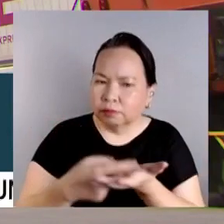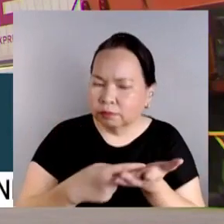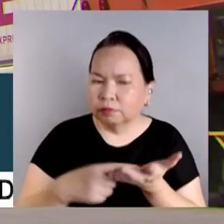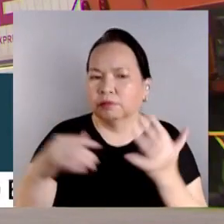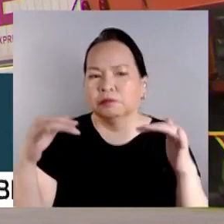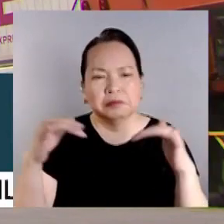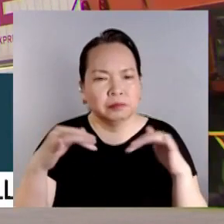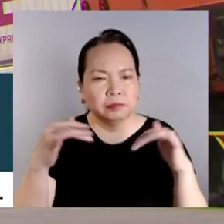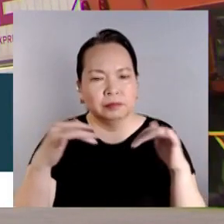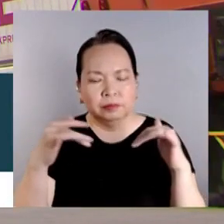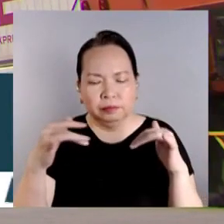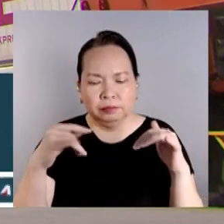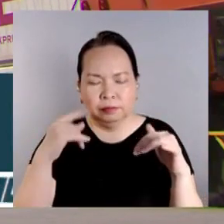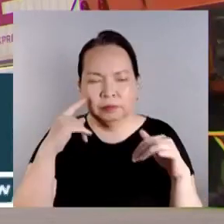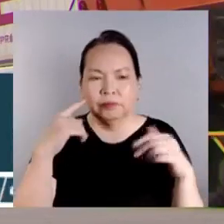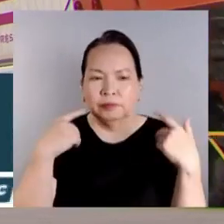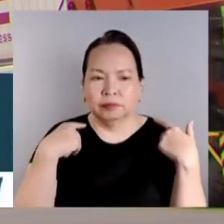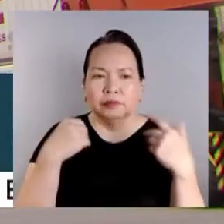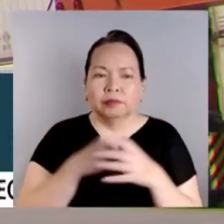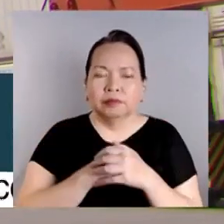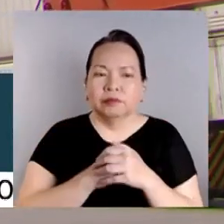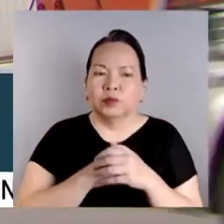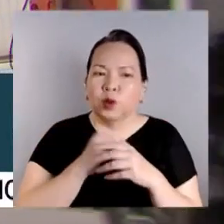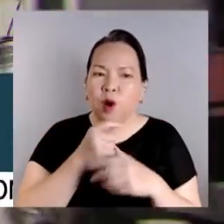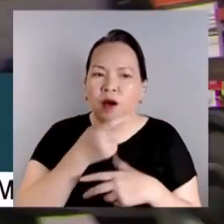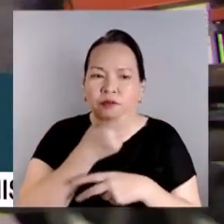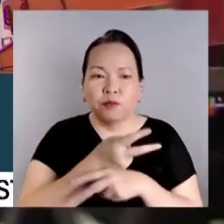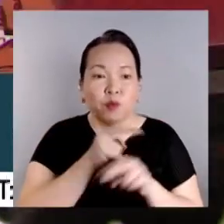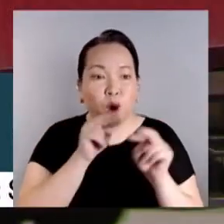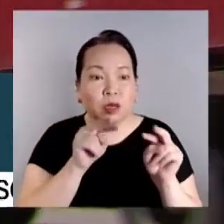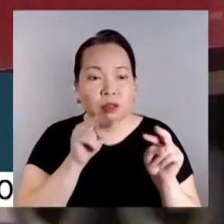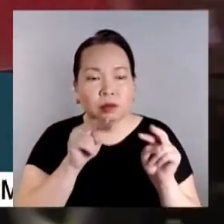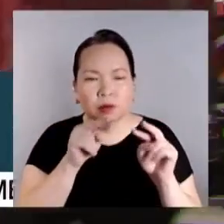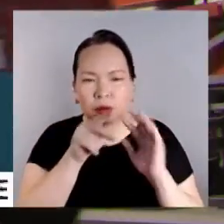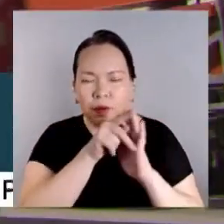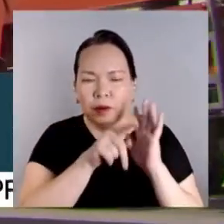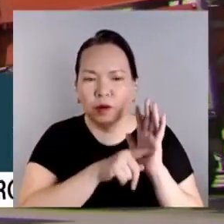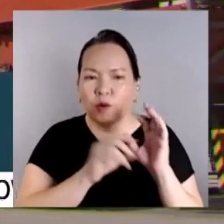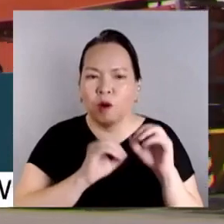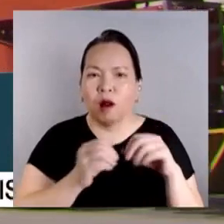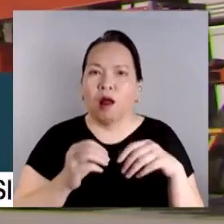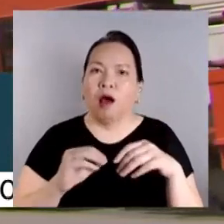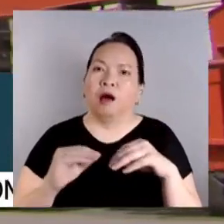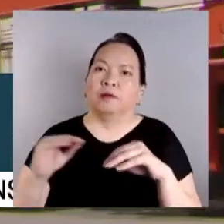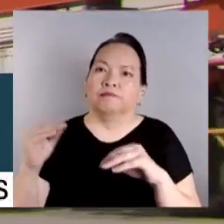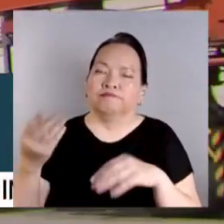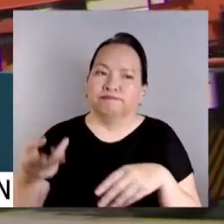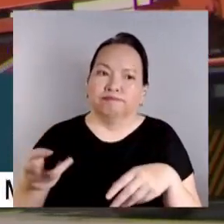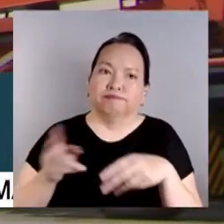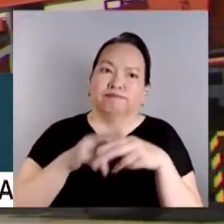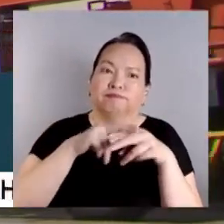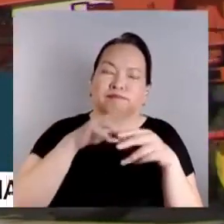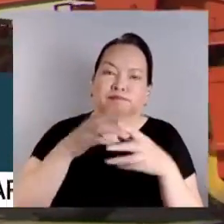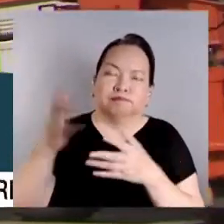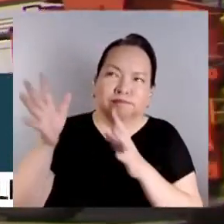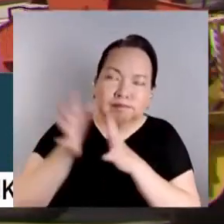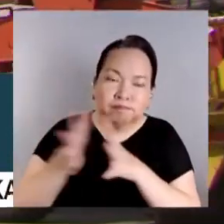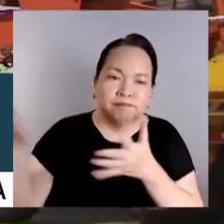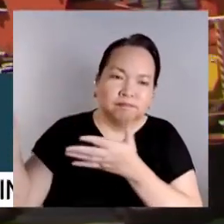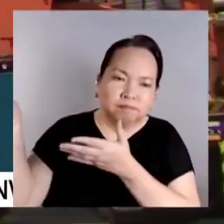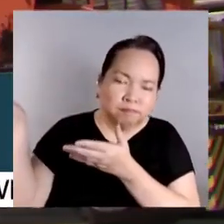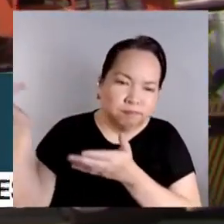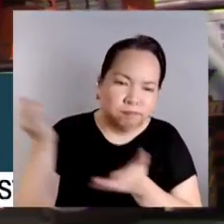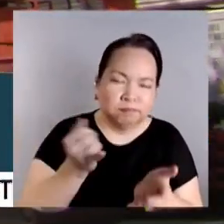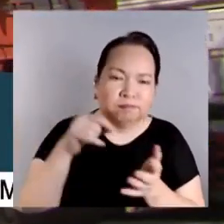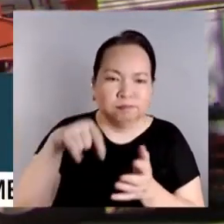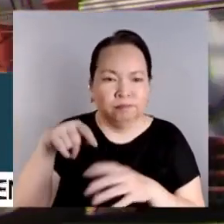they have also set a monitoring policy so that there won't be a surge of import products here in the Philippines. And that's